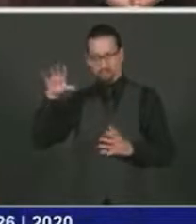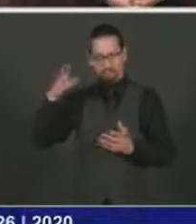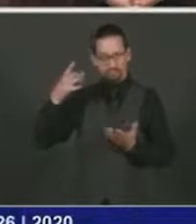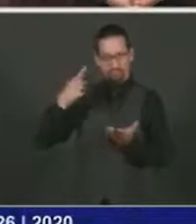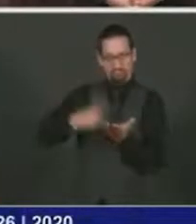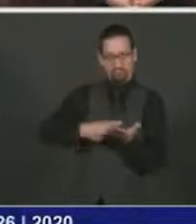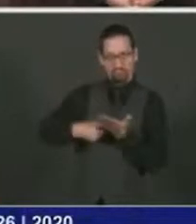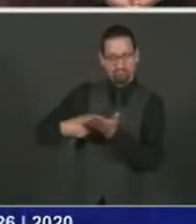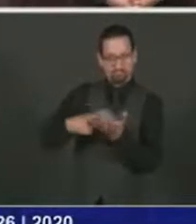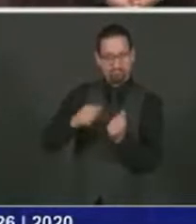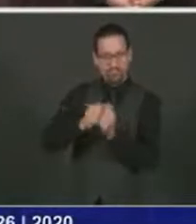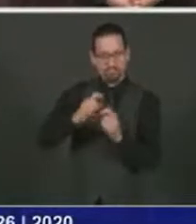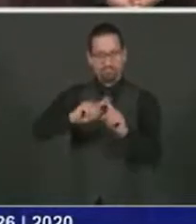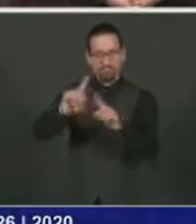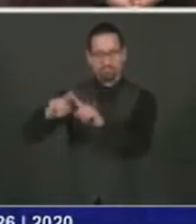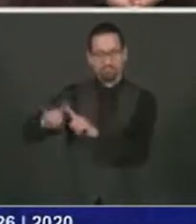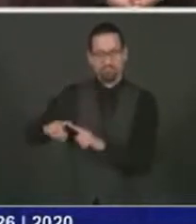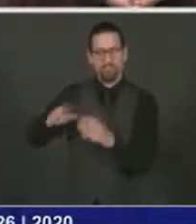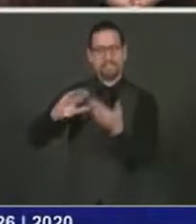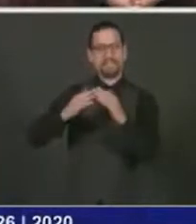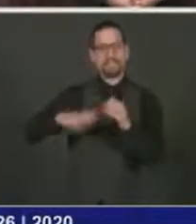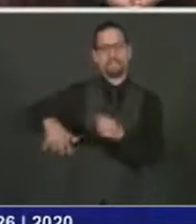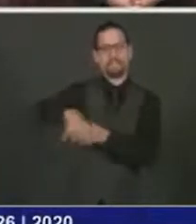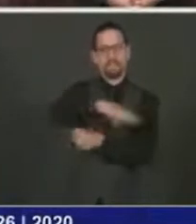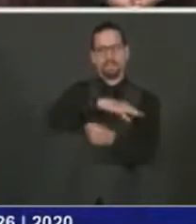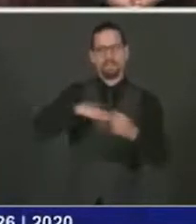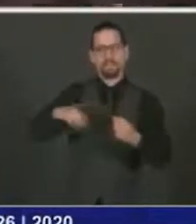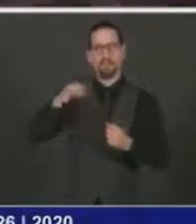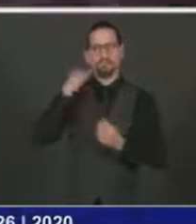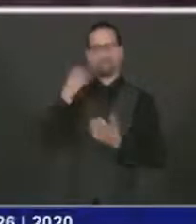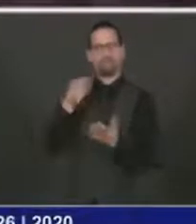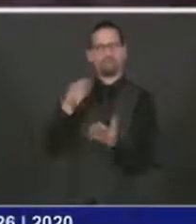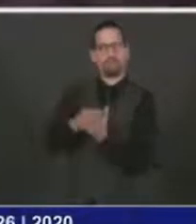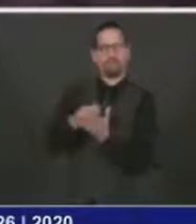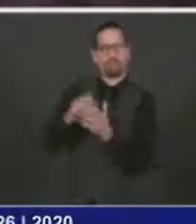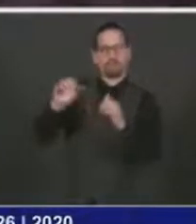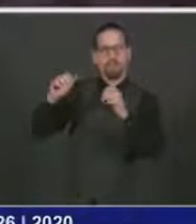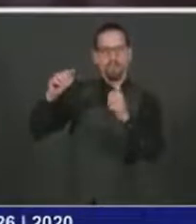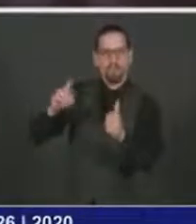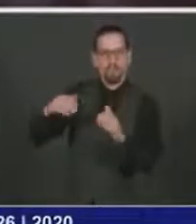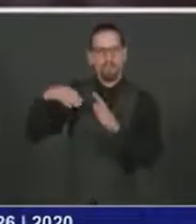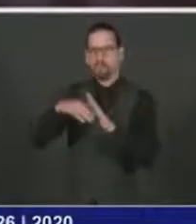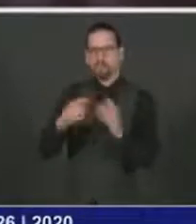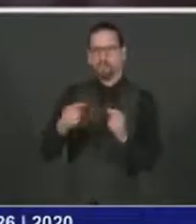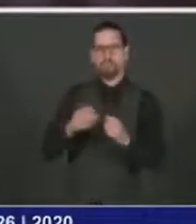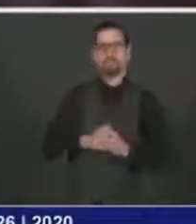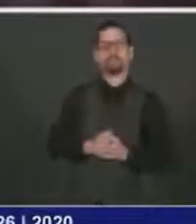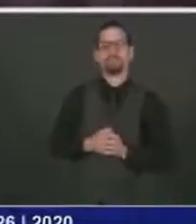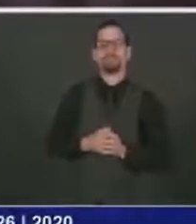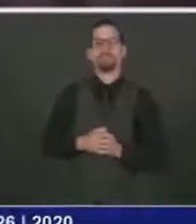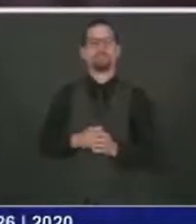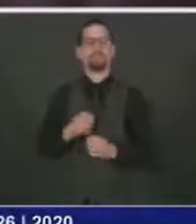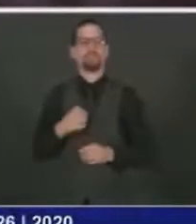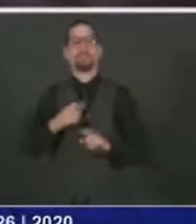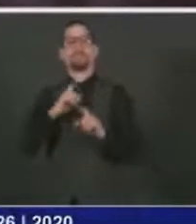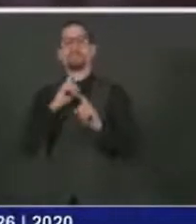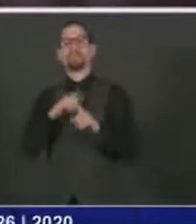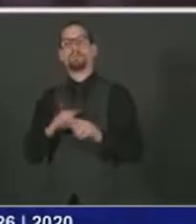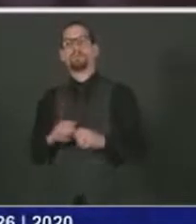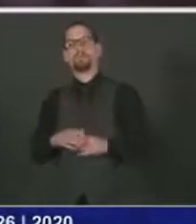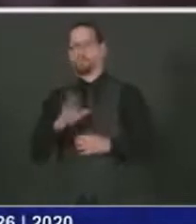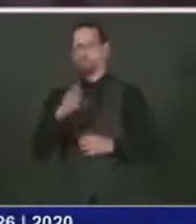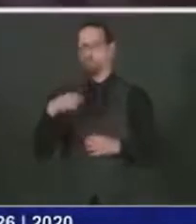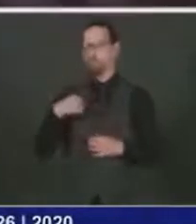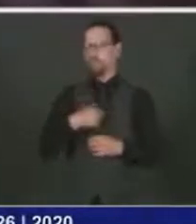with municipalities should further market disruption threaten your viability? So we are available to support